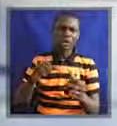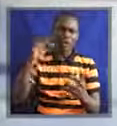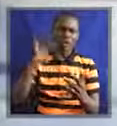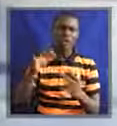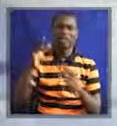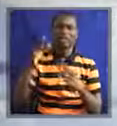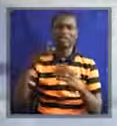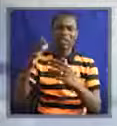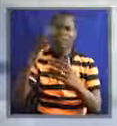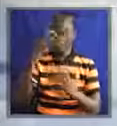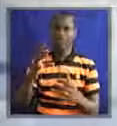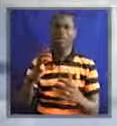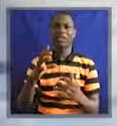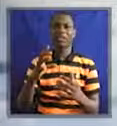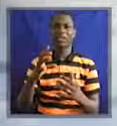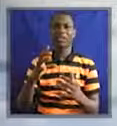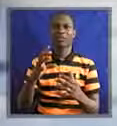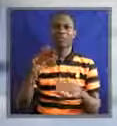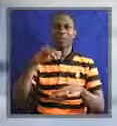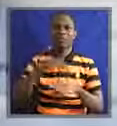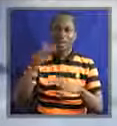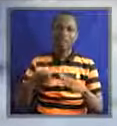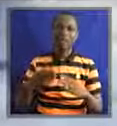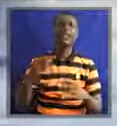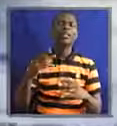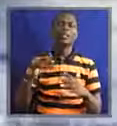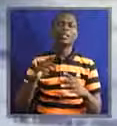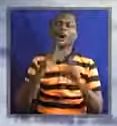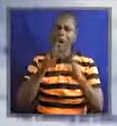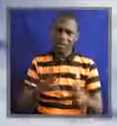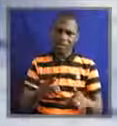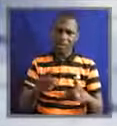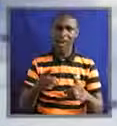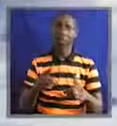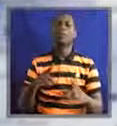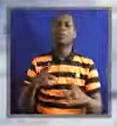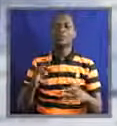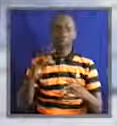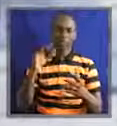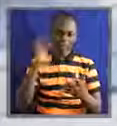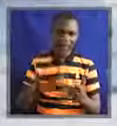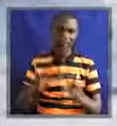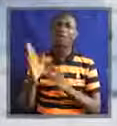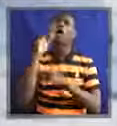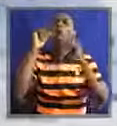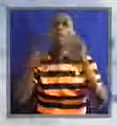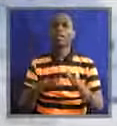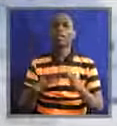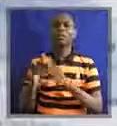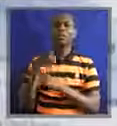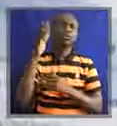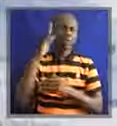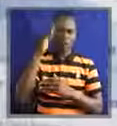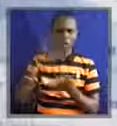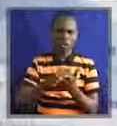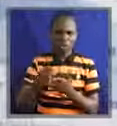no ebekom ni ahwe generational curses what goes into it na at the end of the day ni ahwe the solution to generational